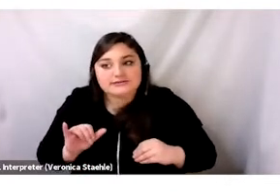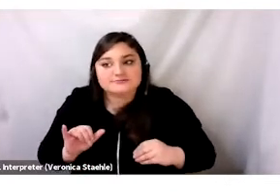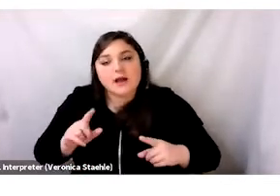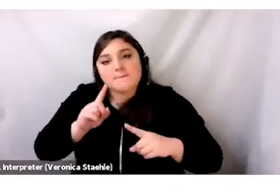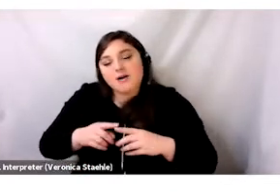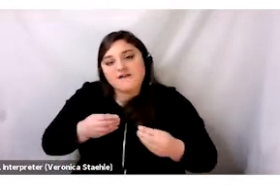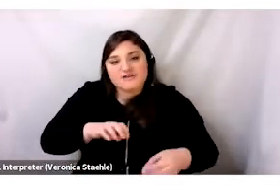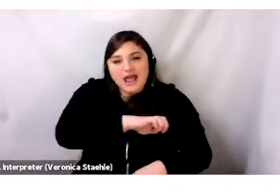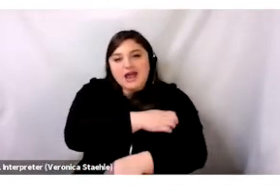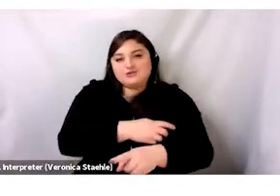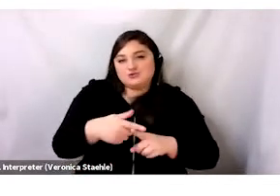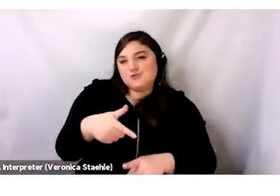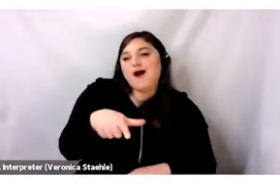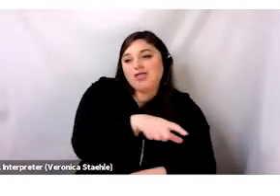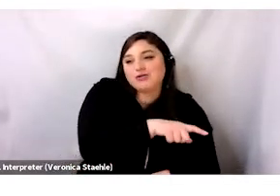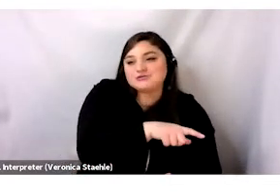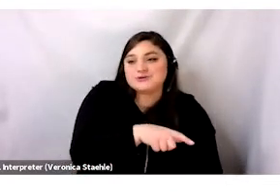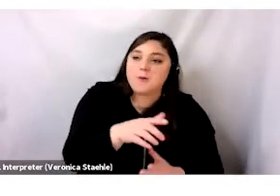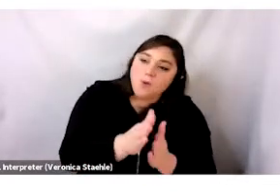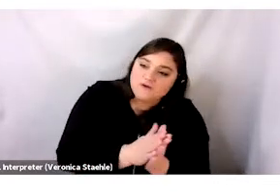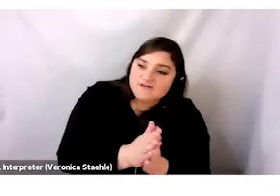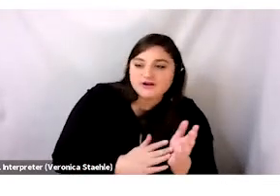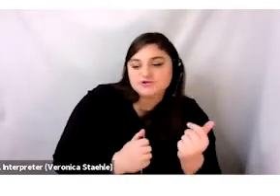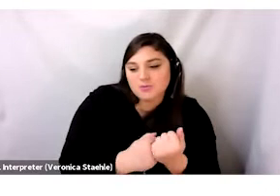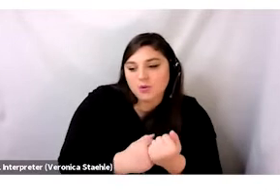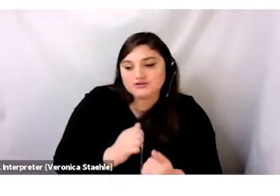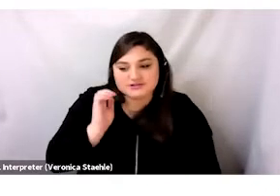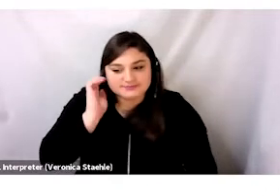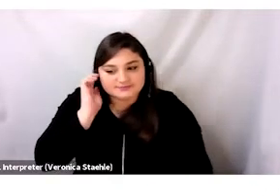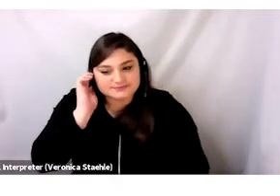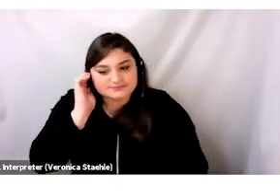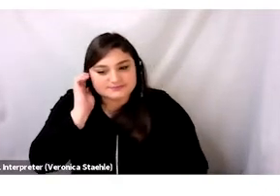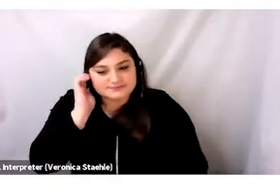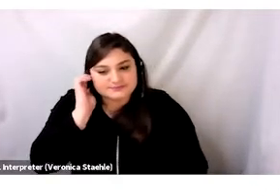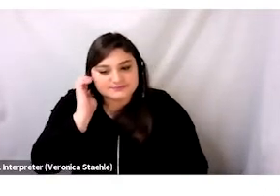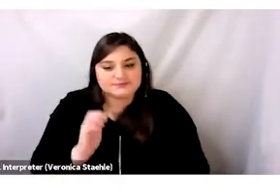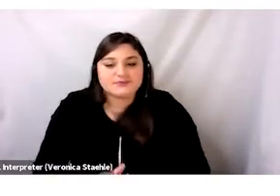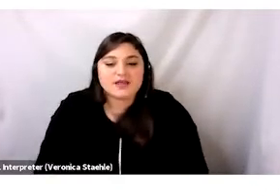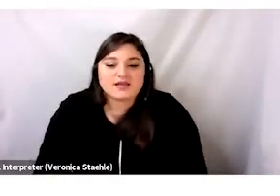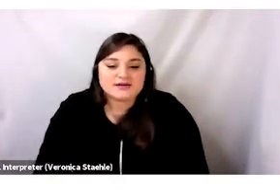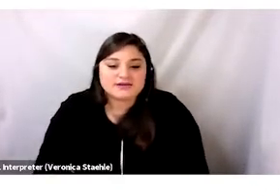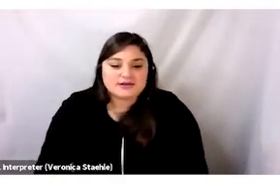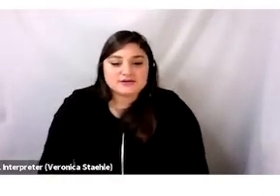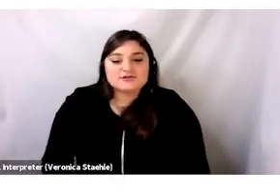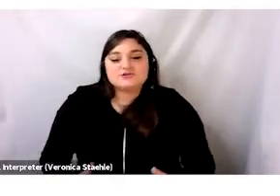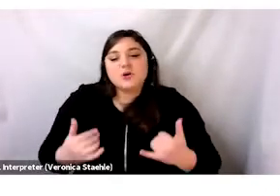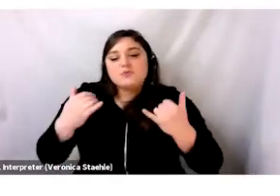do this is through community. And this is one of the three jewels of engaged